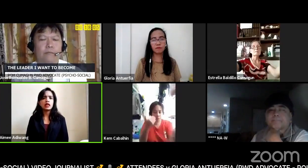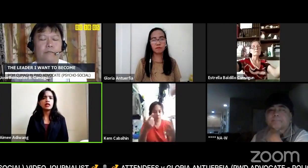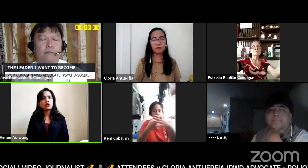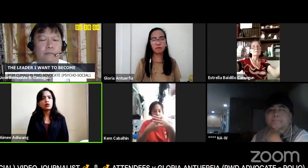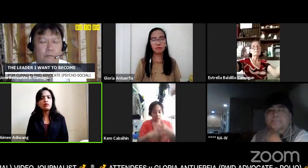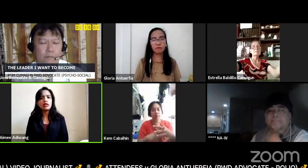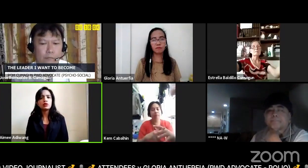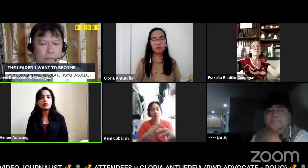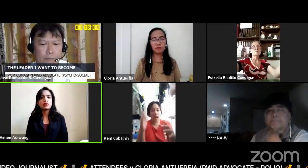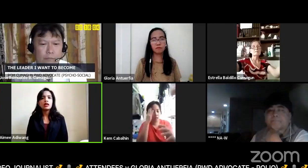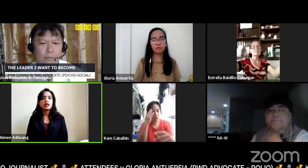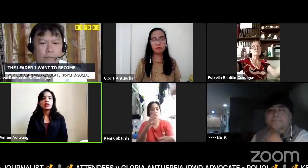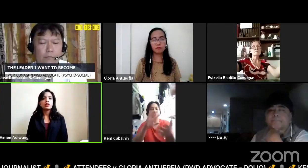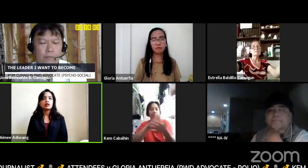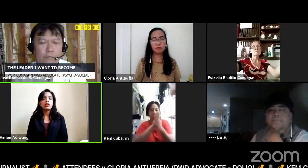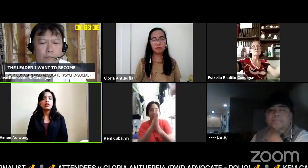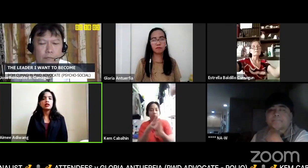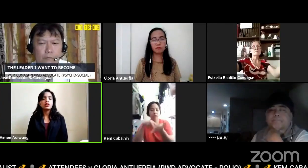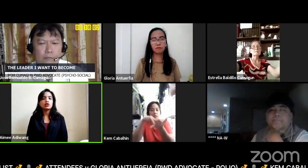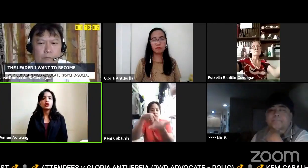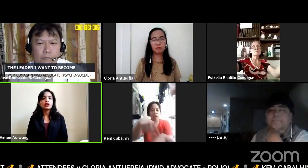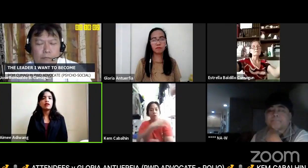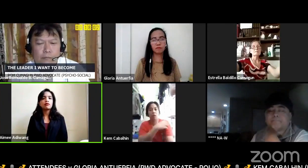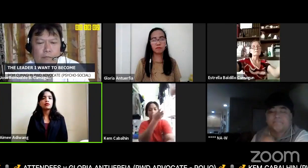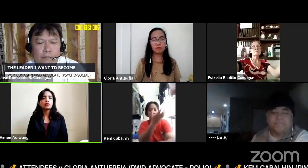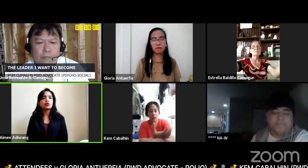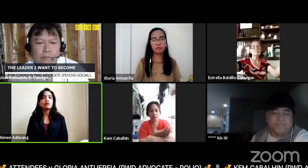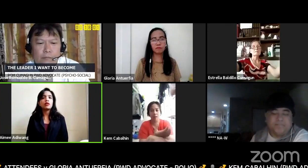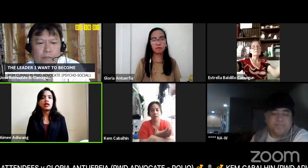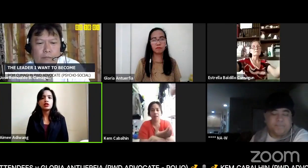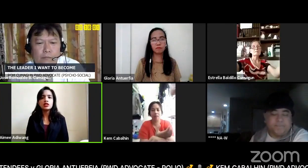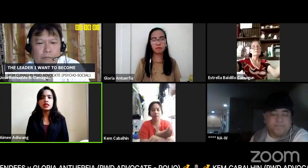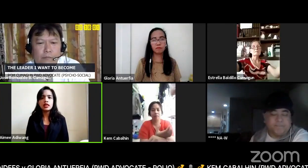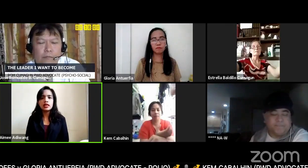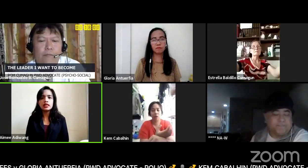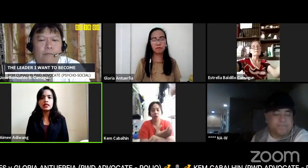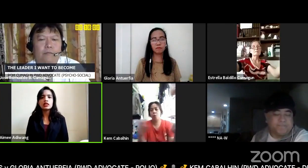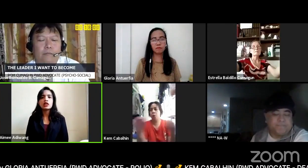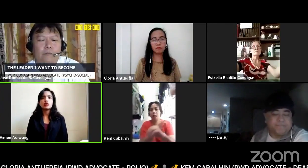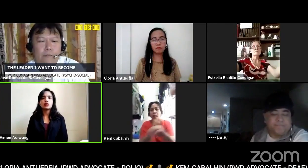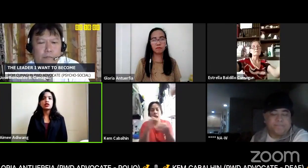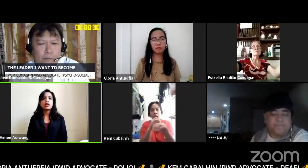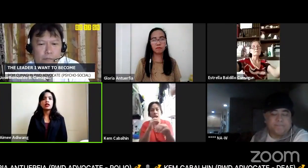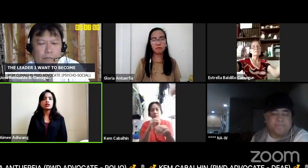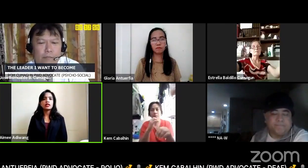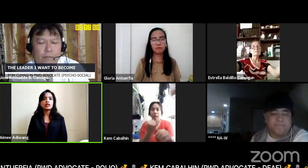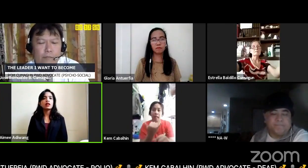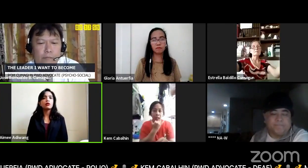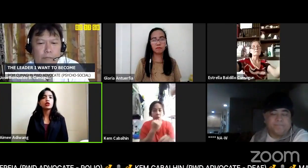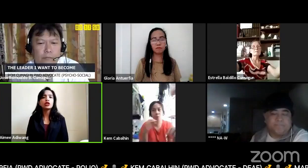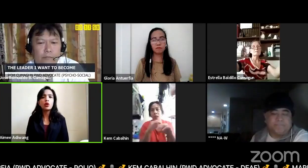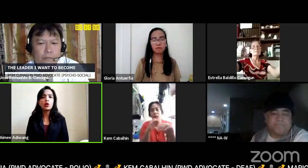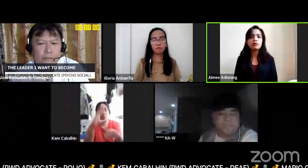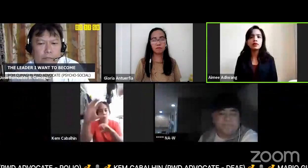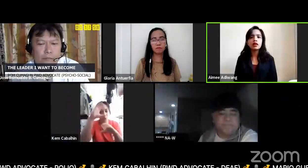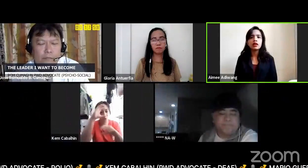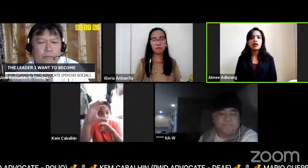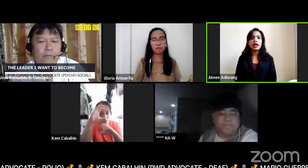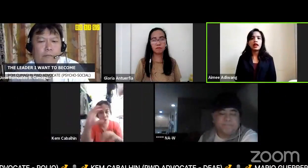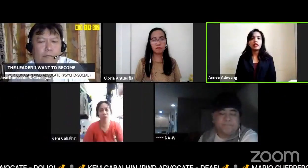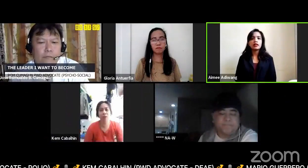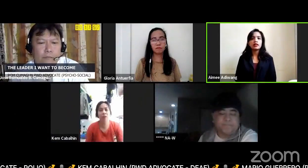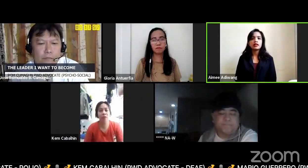leader? They told me to you should have good communication skills. You should stand up on your